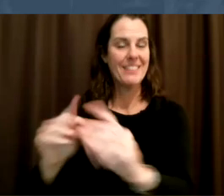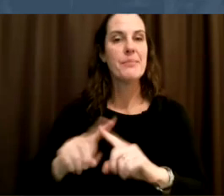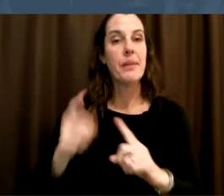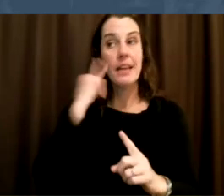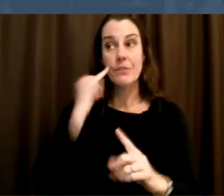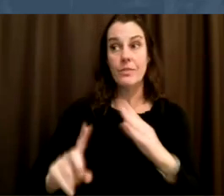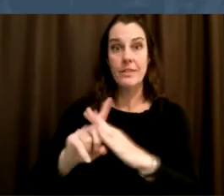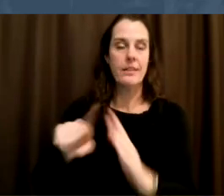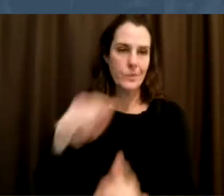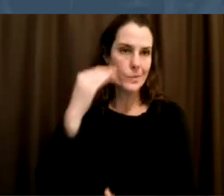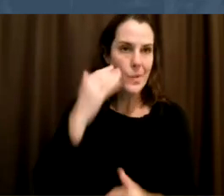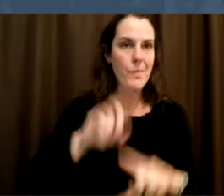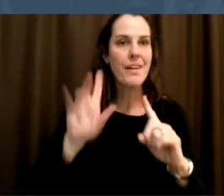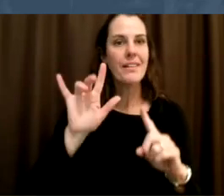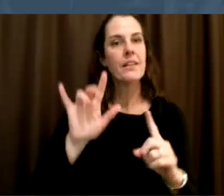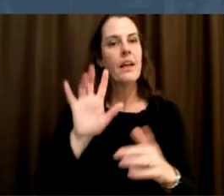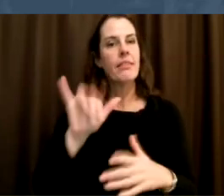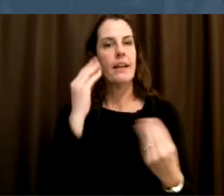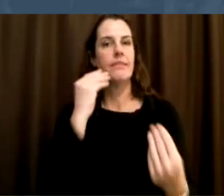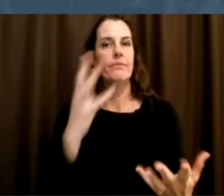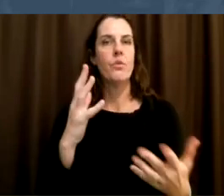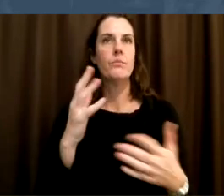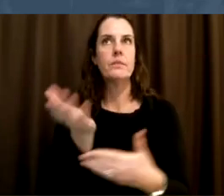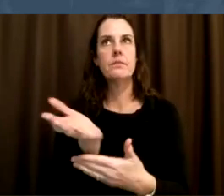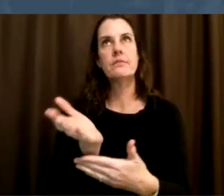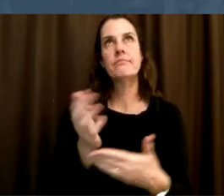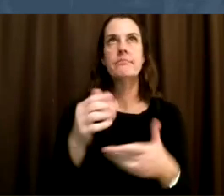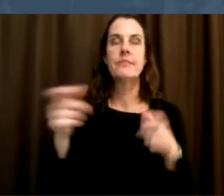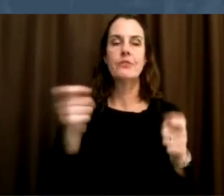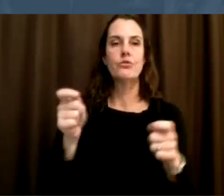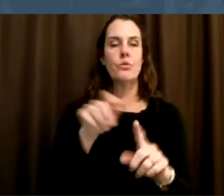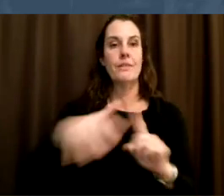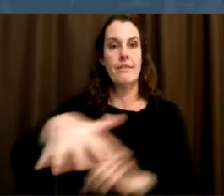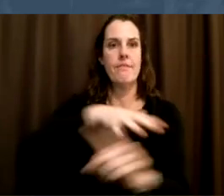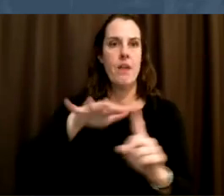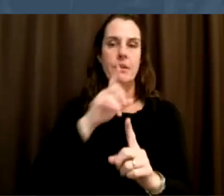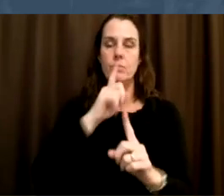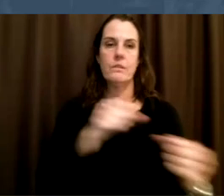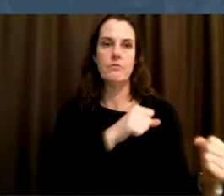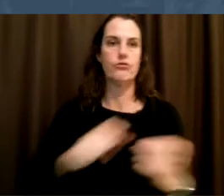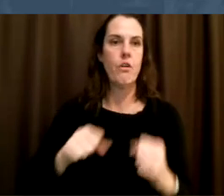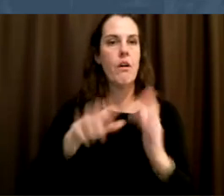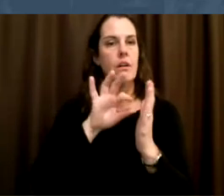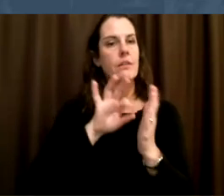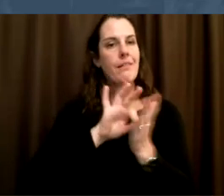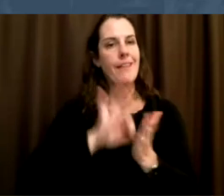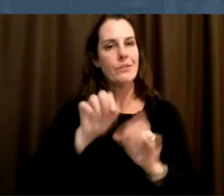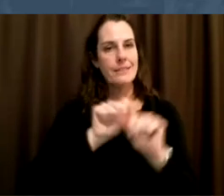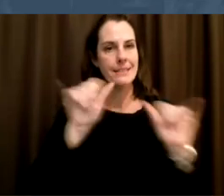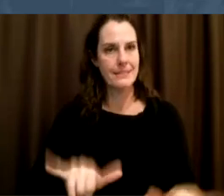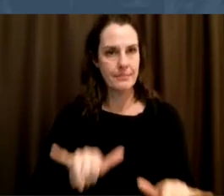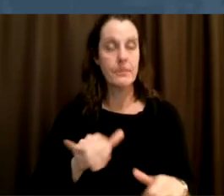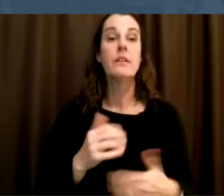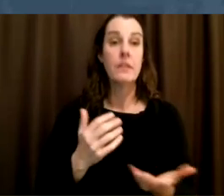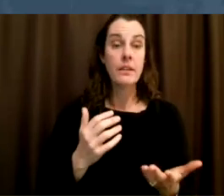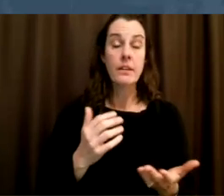attended, that an important component of the control environment is going to be a strong accounting system, right? And this is going to be